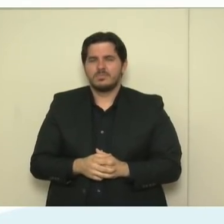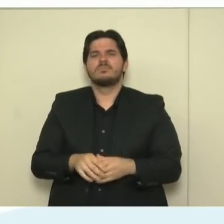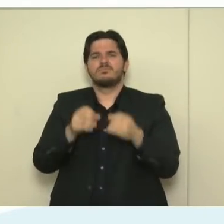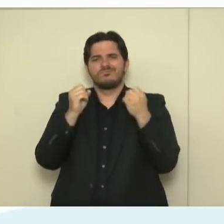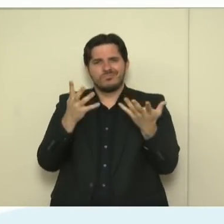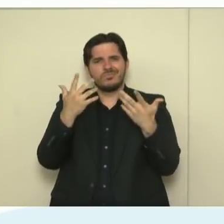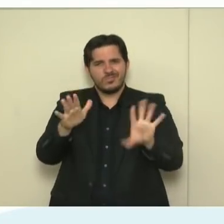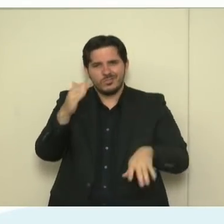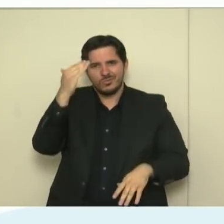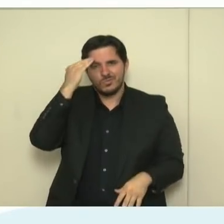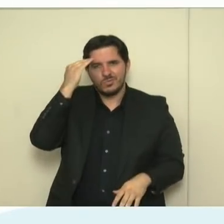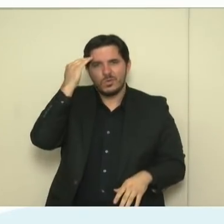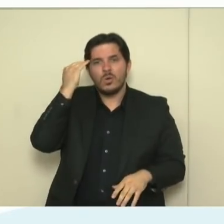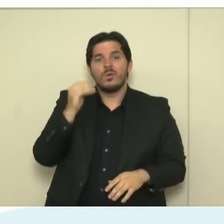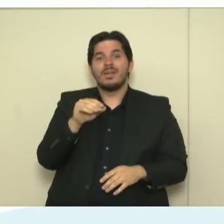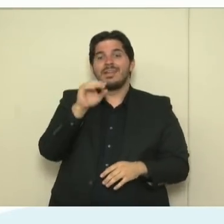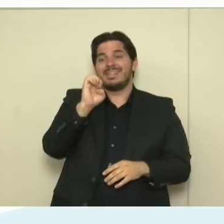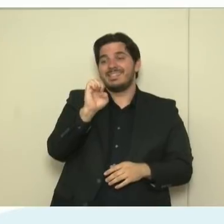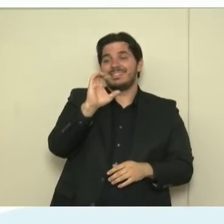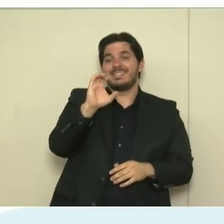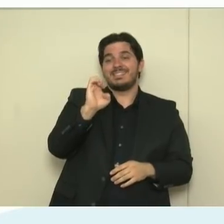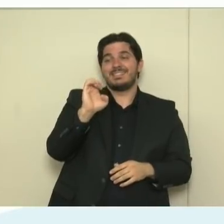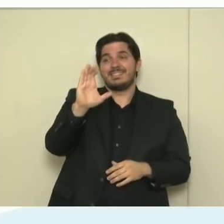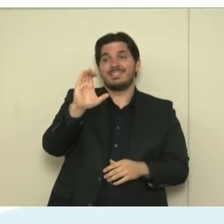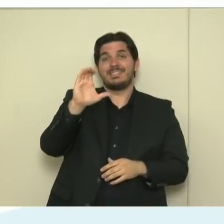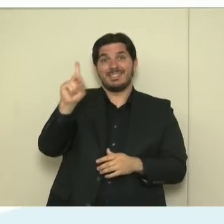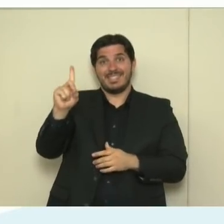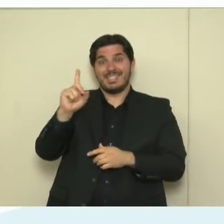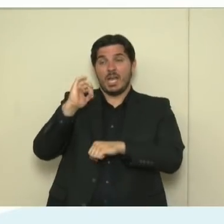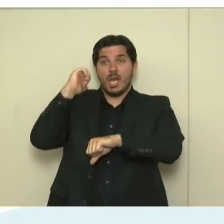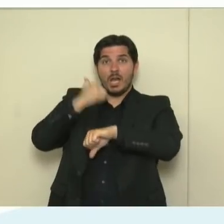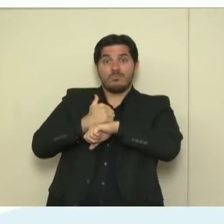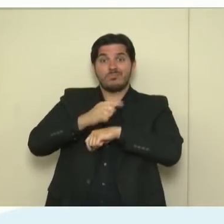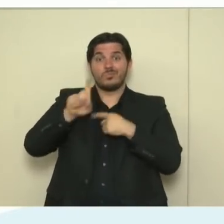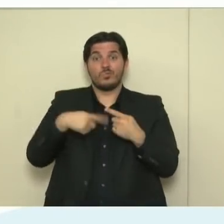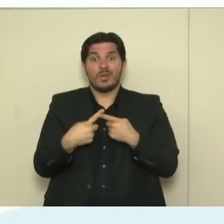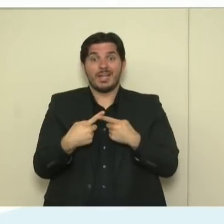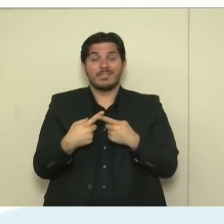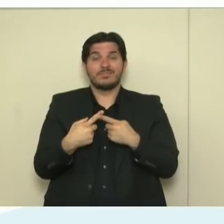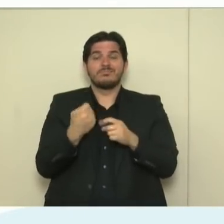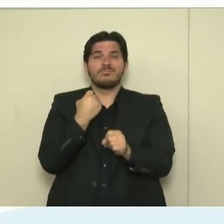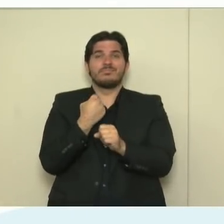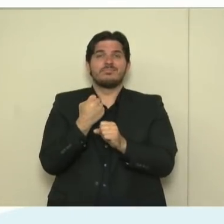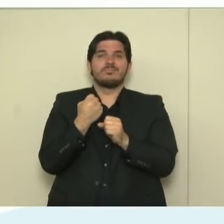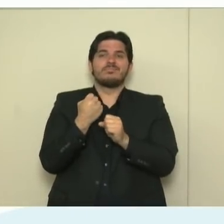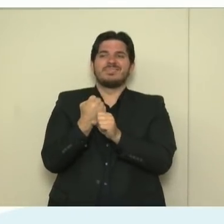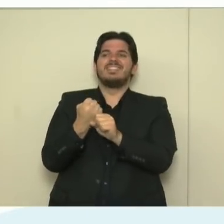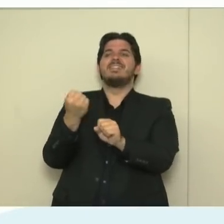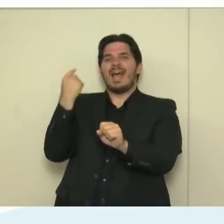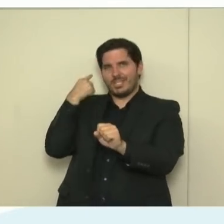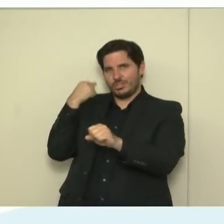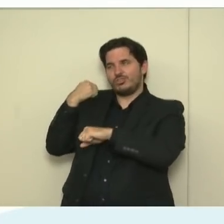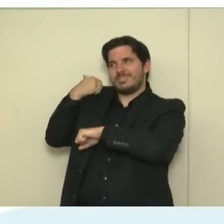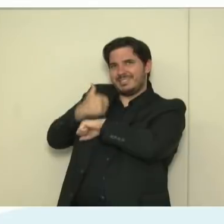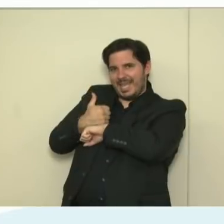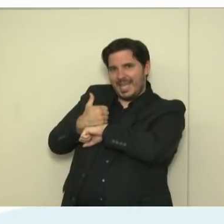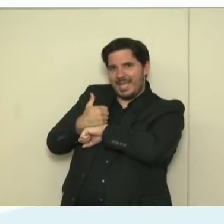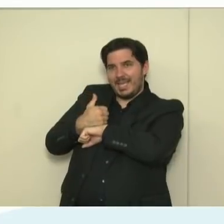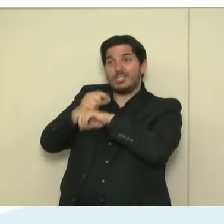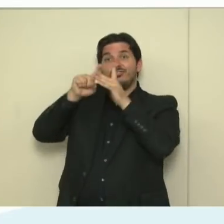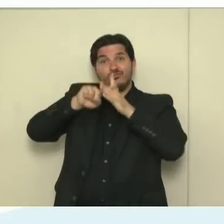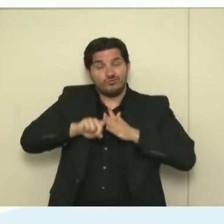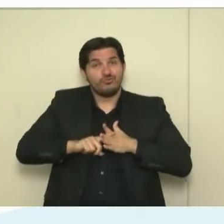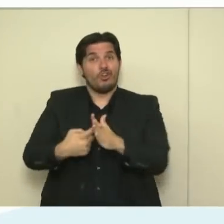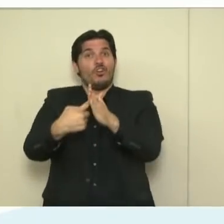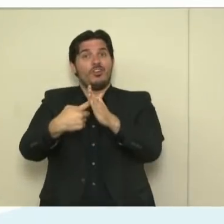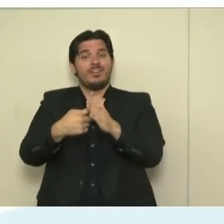Care Department was created last year in legislation, and we officially launched on July 1st, 2020. As you can imagine, this was